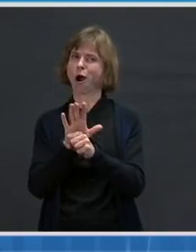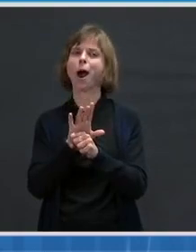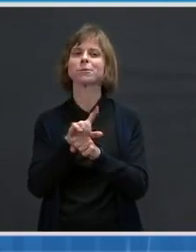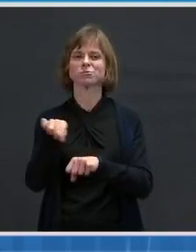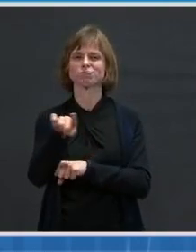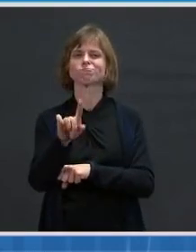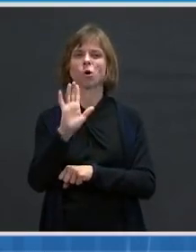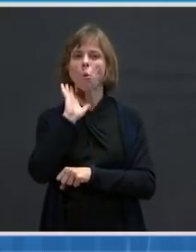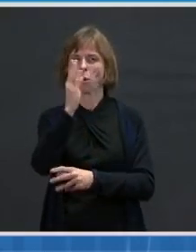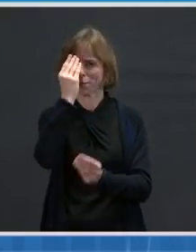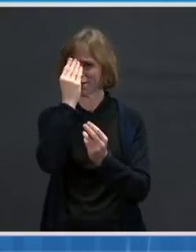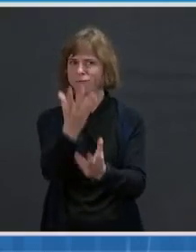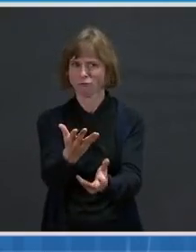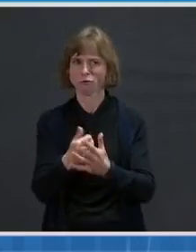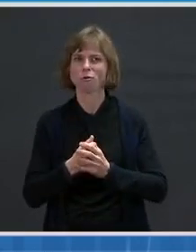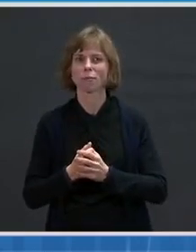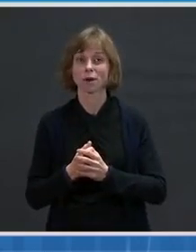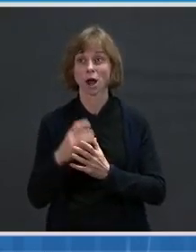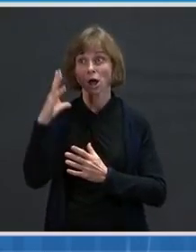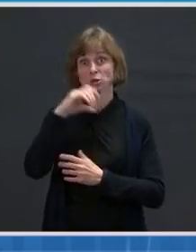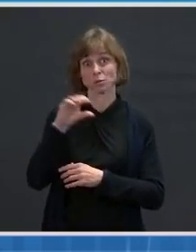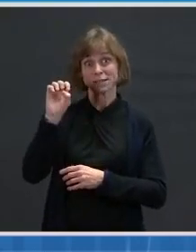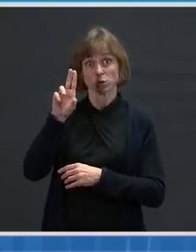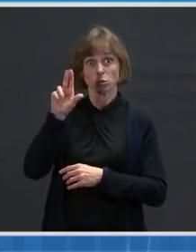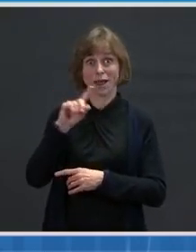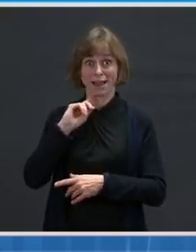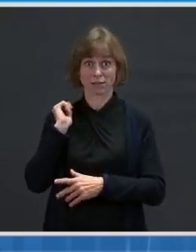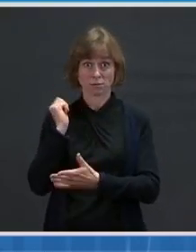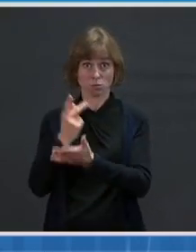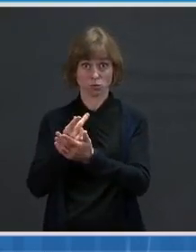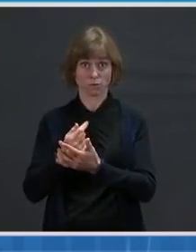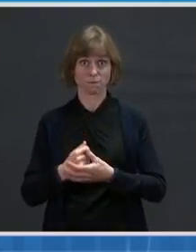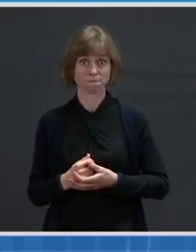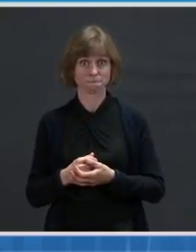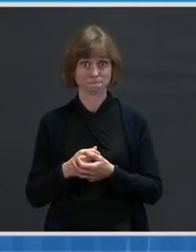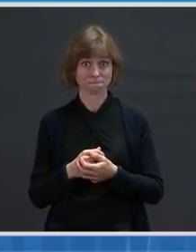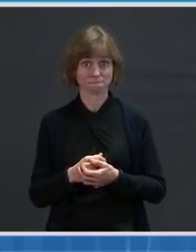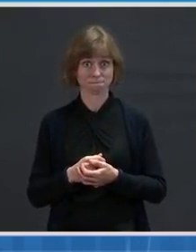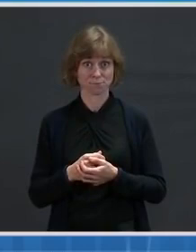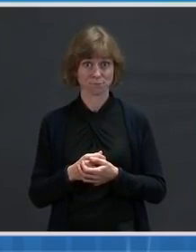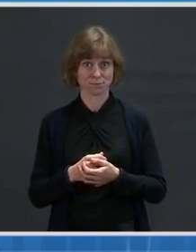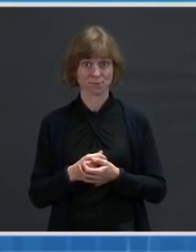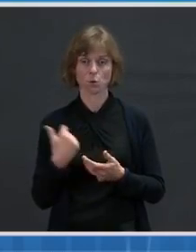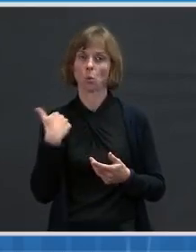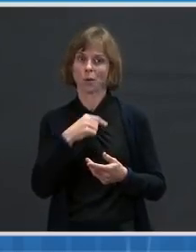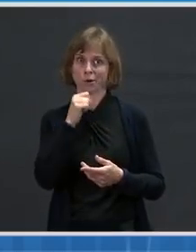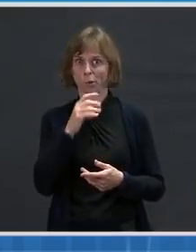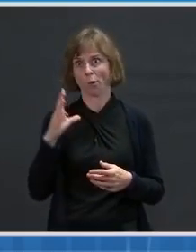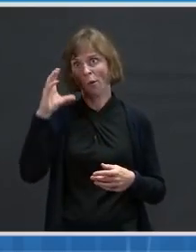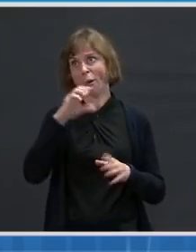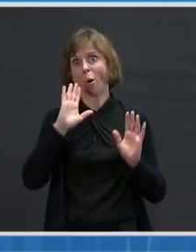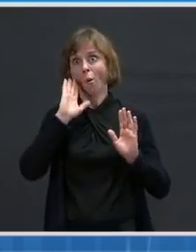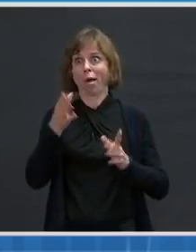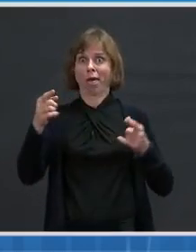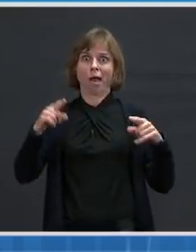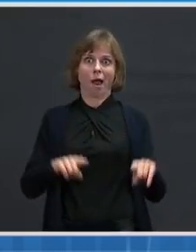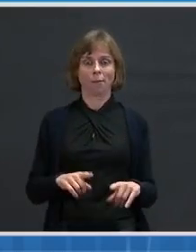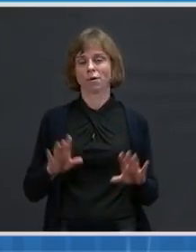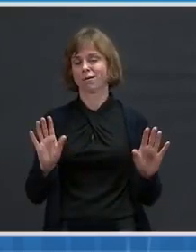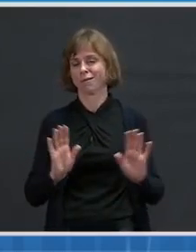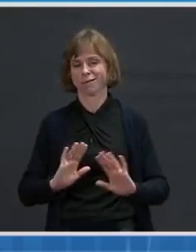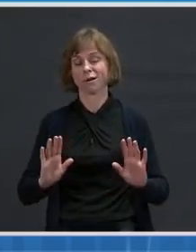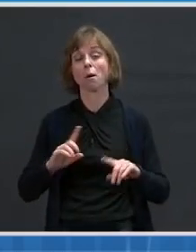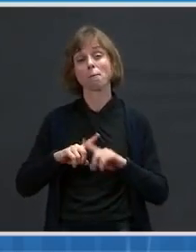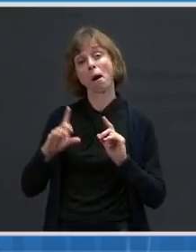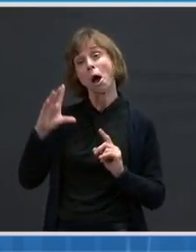more, presuming that the EUA is granted, and we're not, of course, going to take anything for granted, but presuming that that happens, I